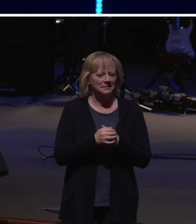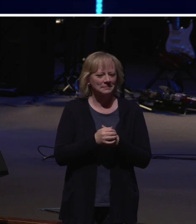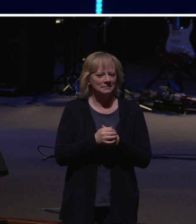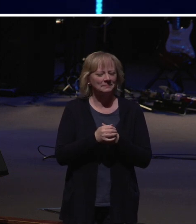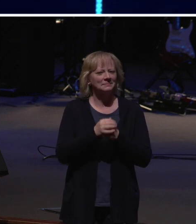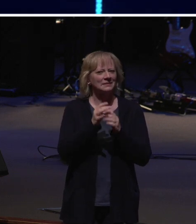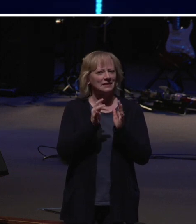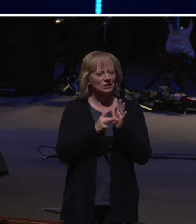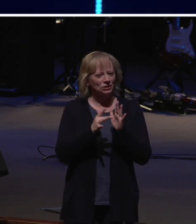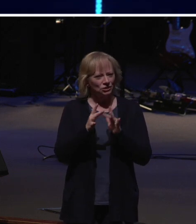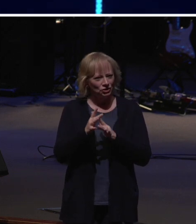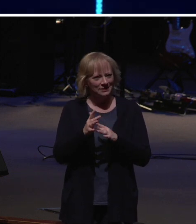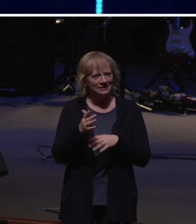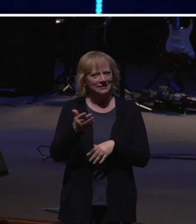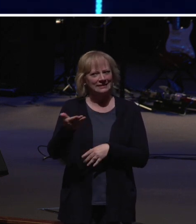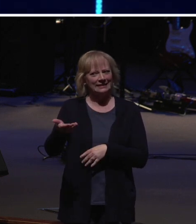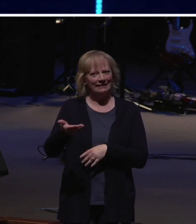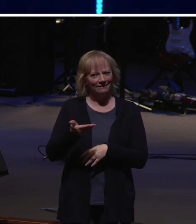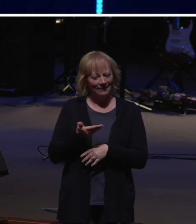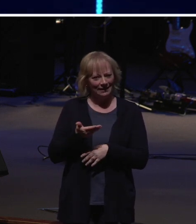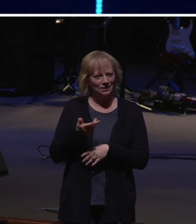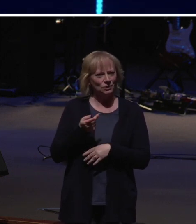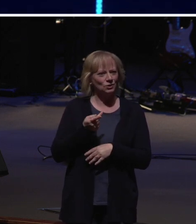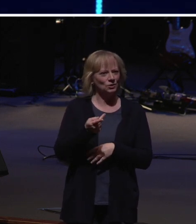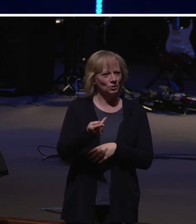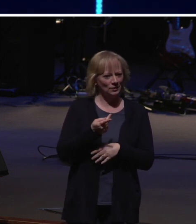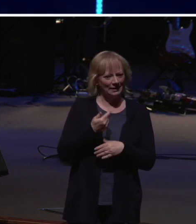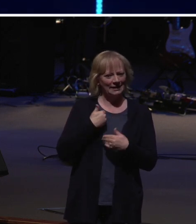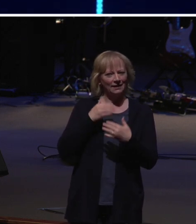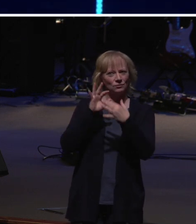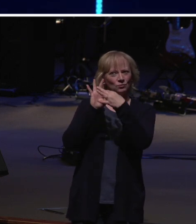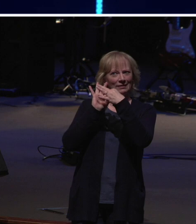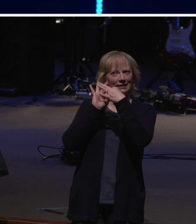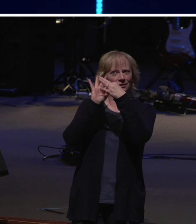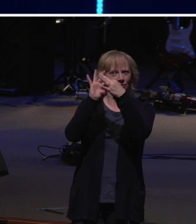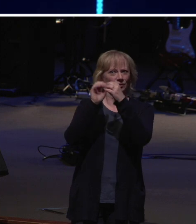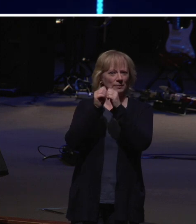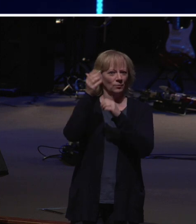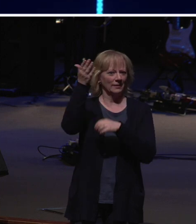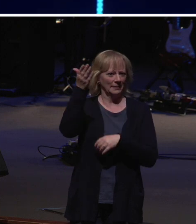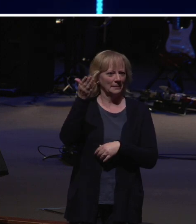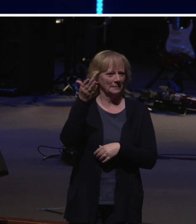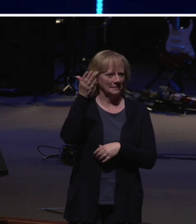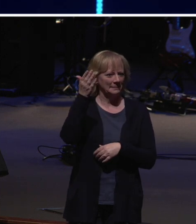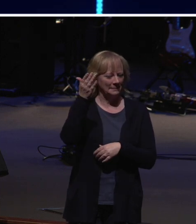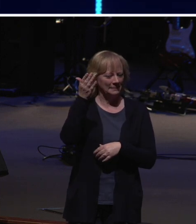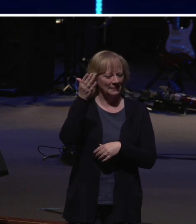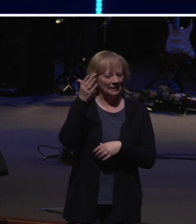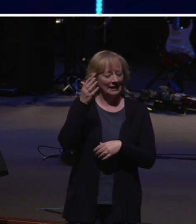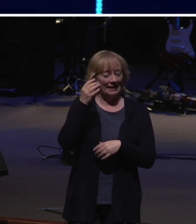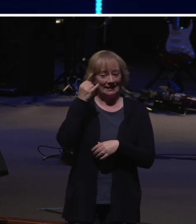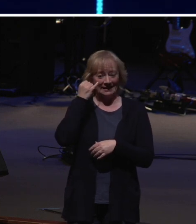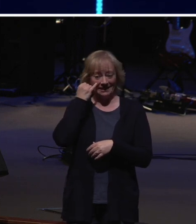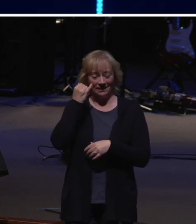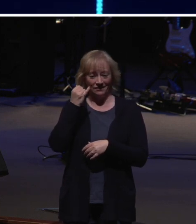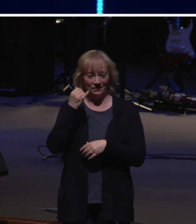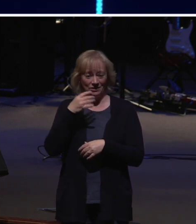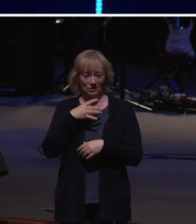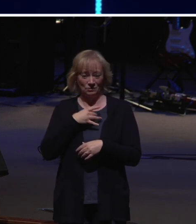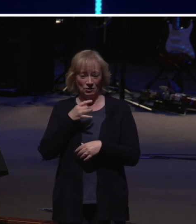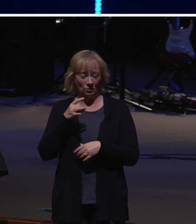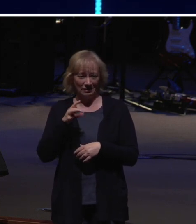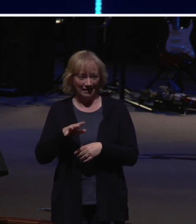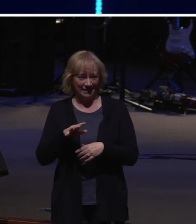Jesus invites you and I to have a relationship with him. And if you don't like the terms of